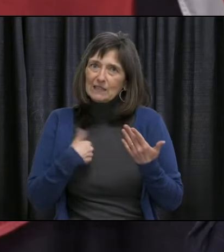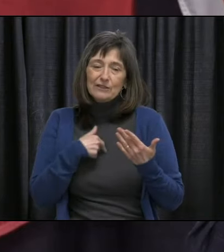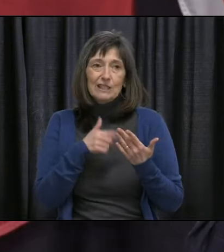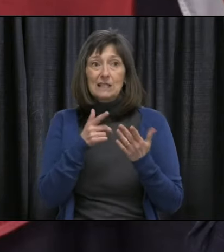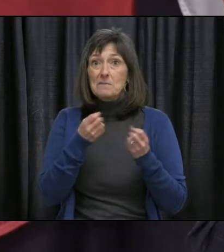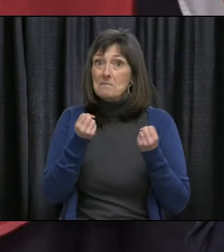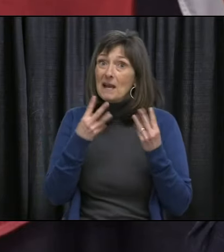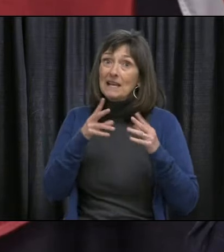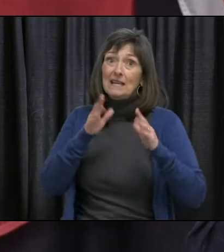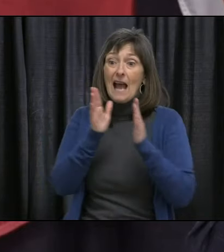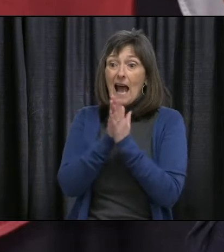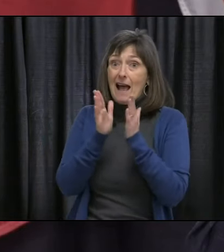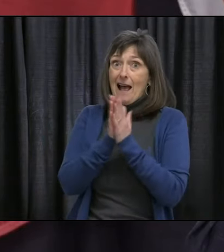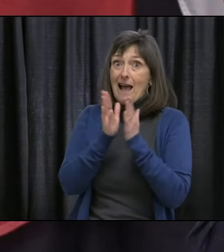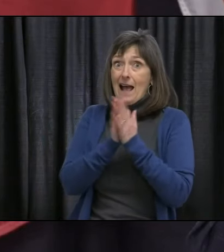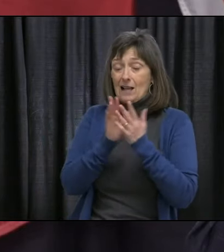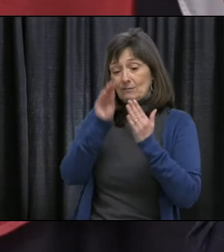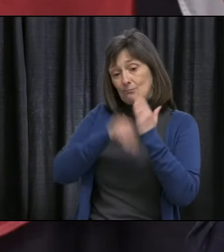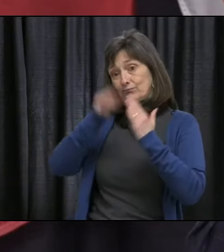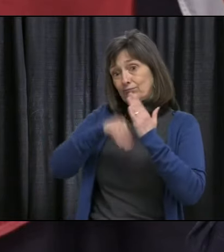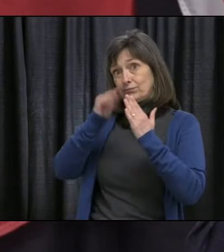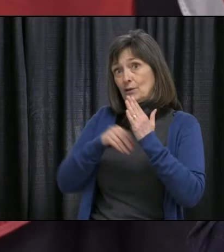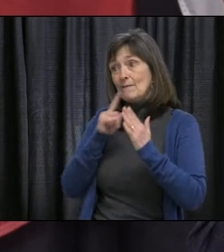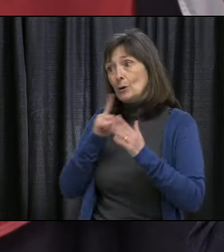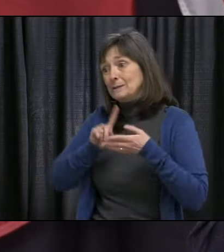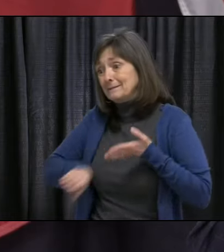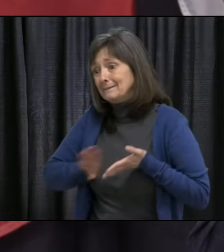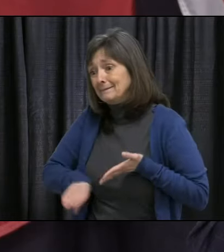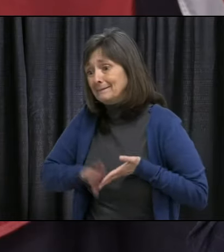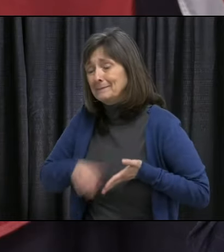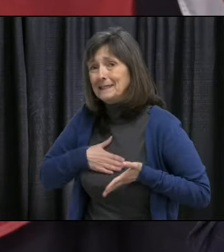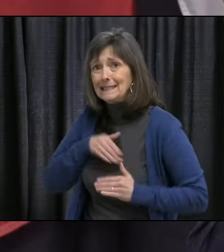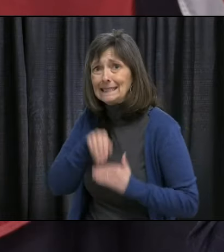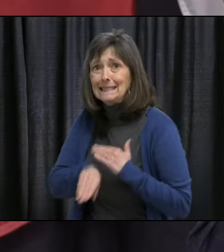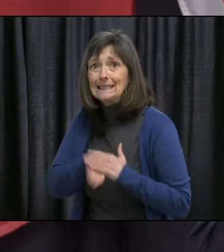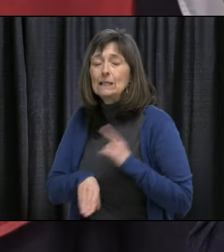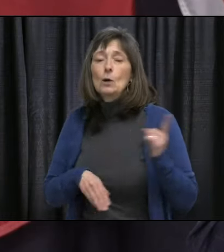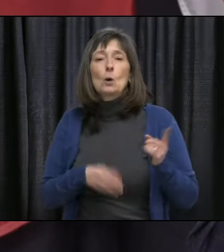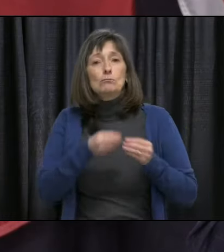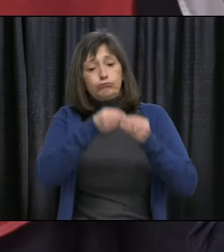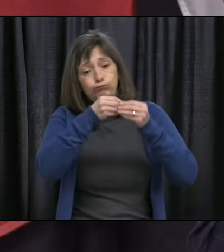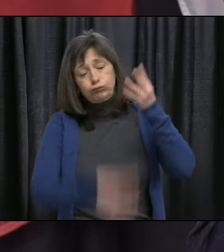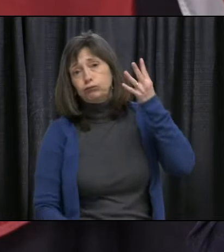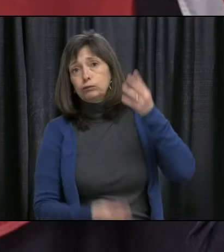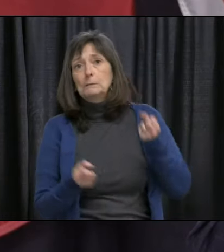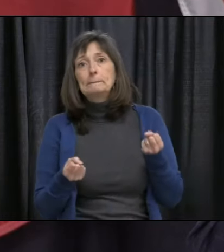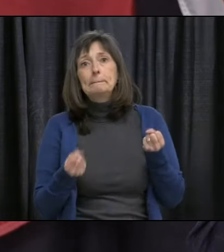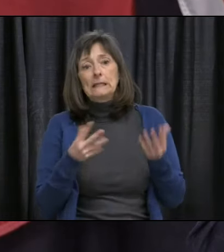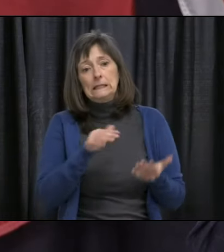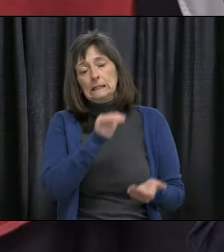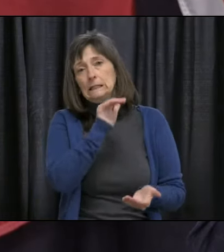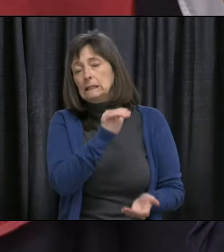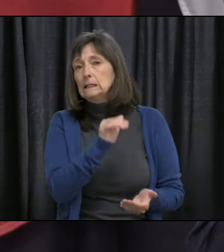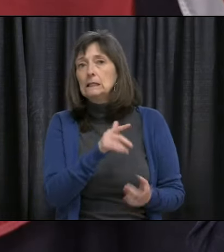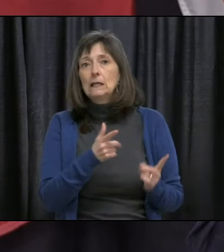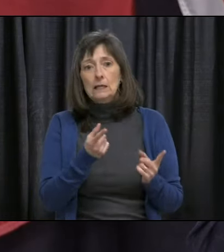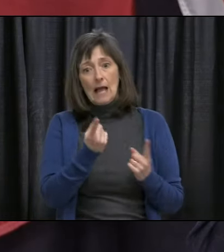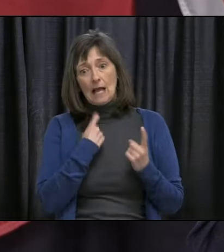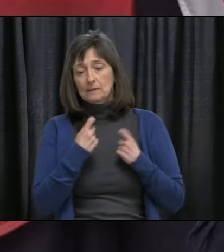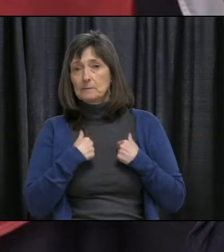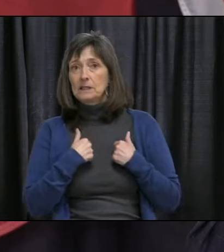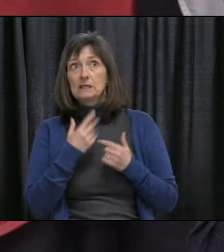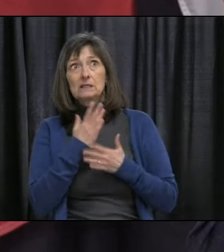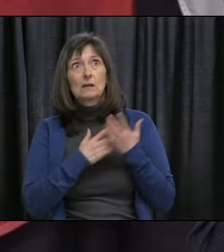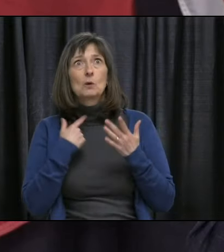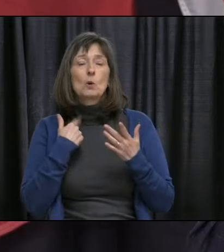orders. They've been very busy, and I know I've gotten feedback from a number of people that were interested in applying for